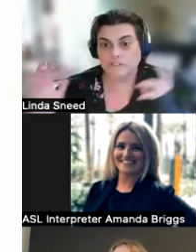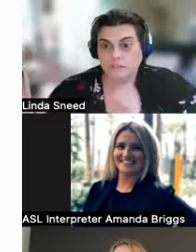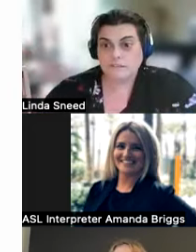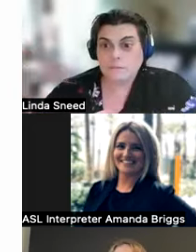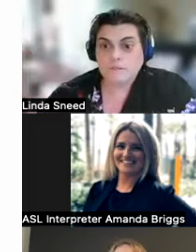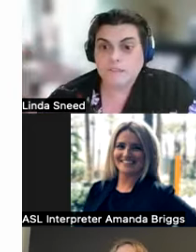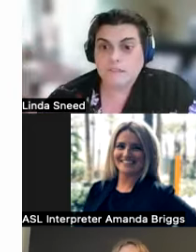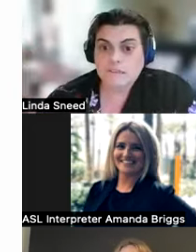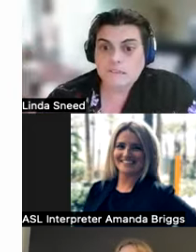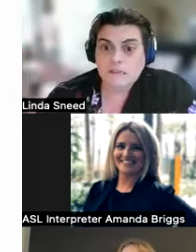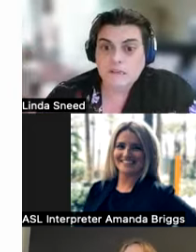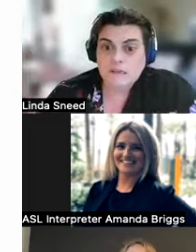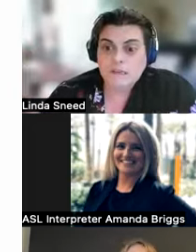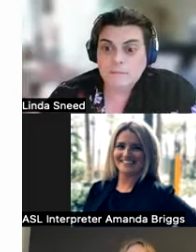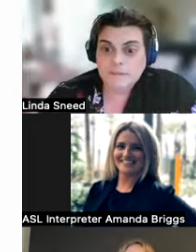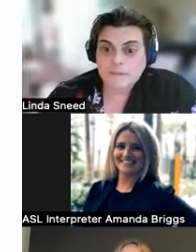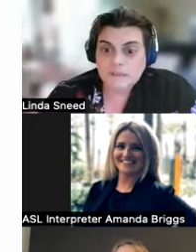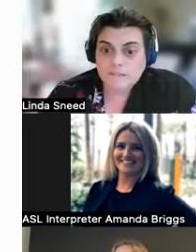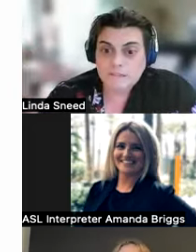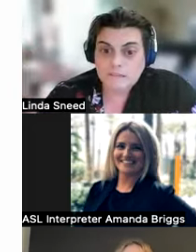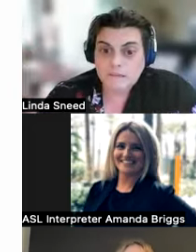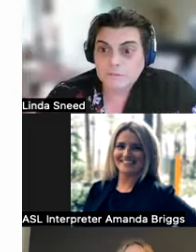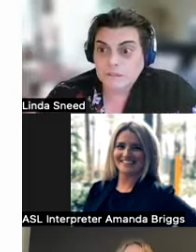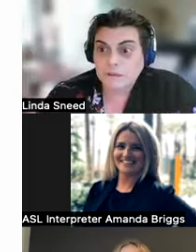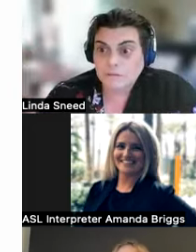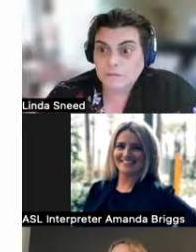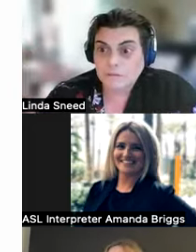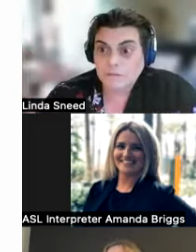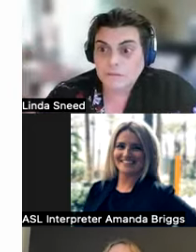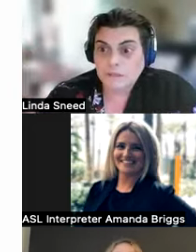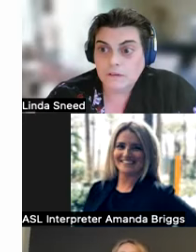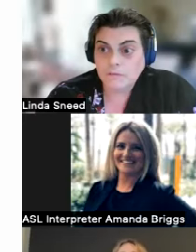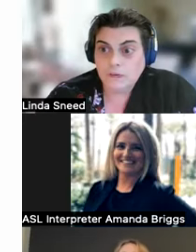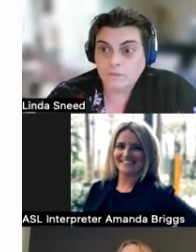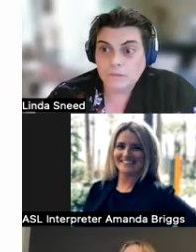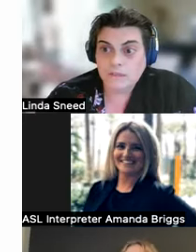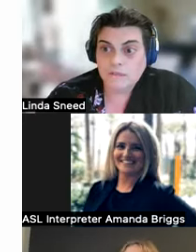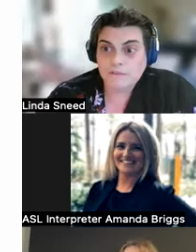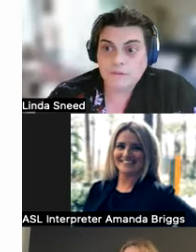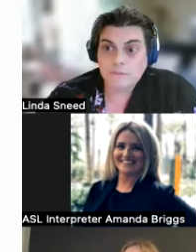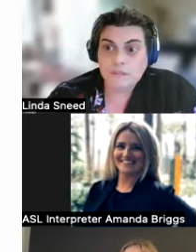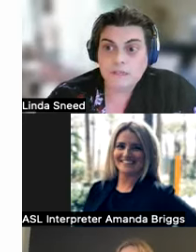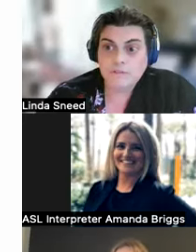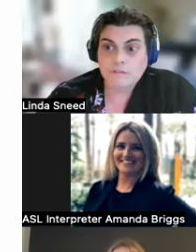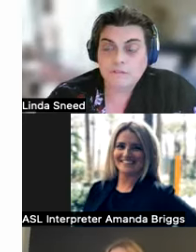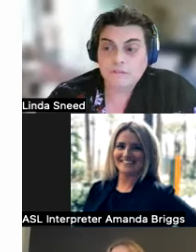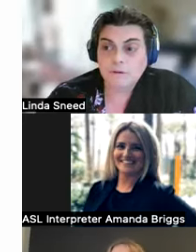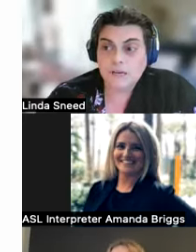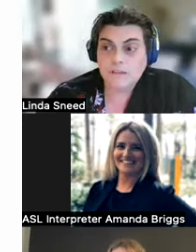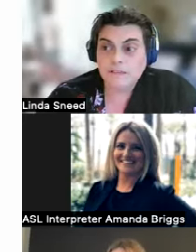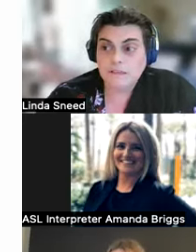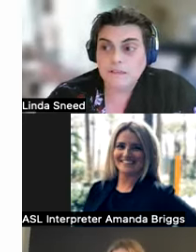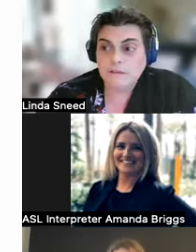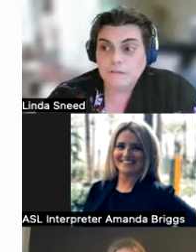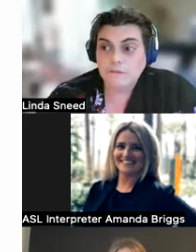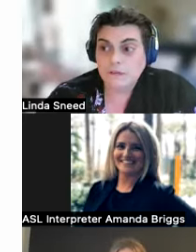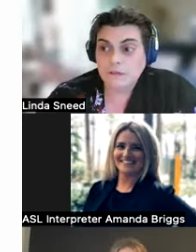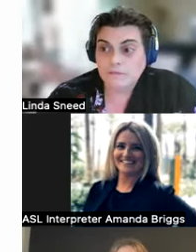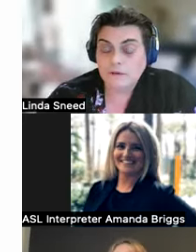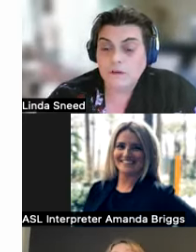different channels simultaneously. Mm-hmm. And the answer is no, you really don't. You could have one means of communicating with students whereby they tell